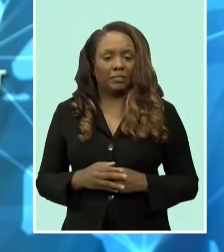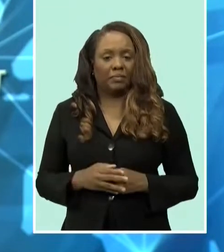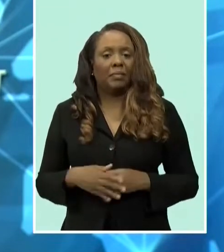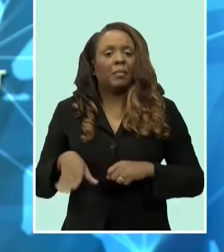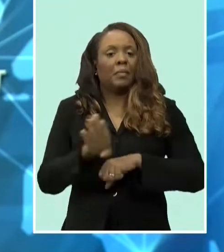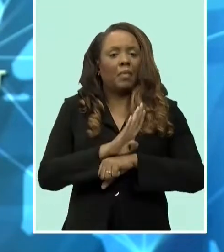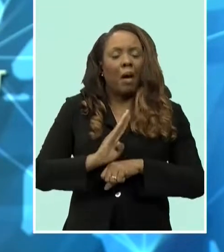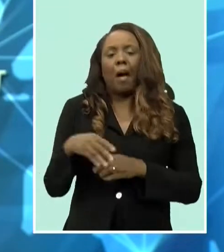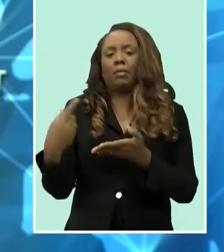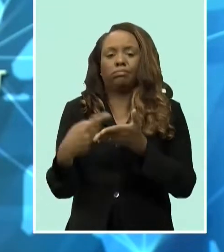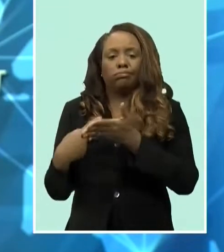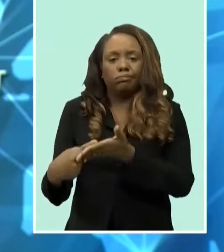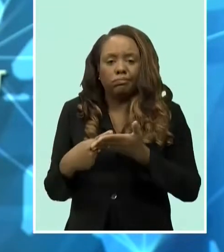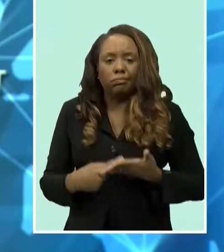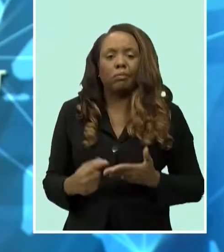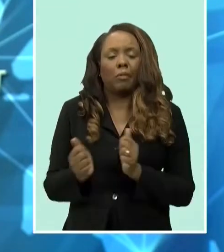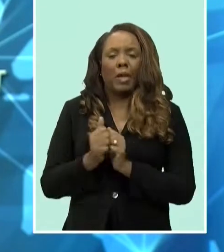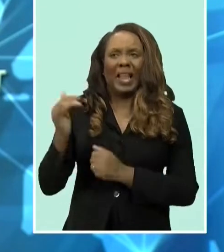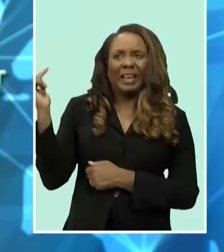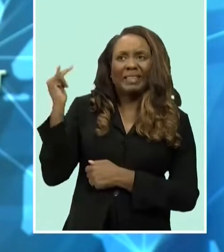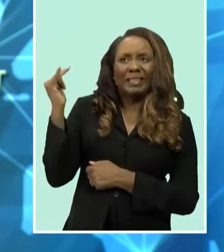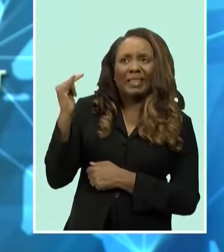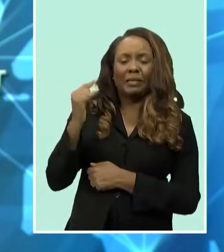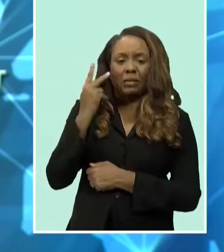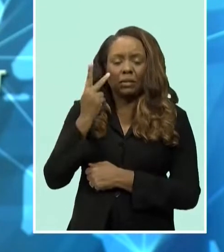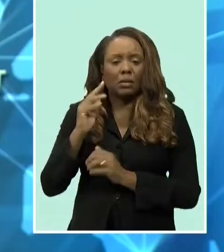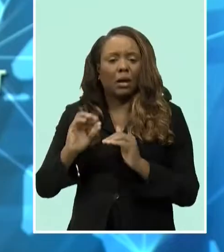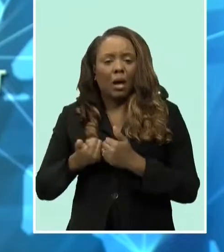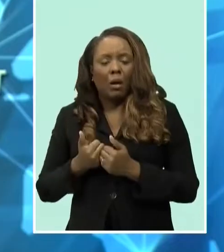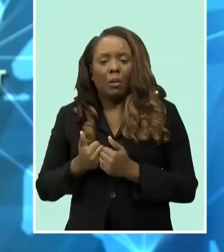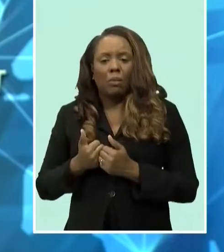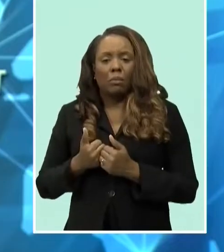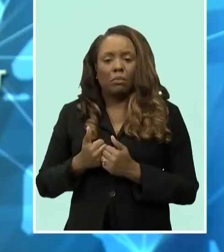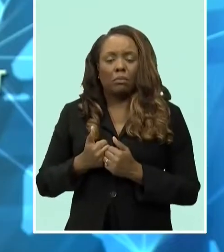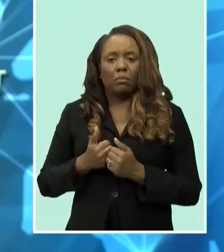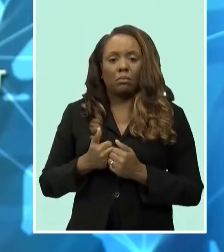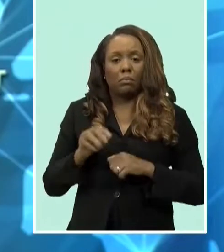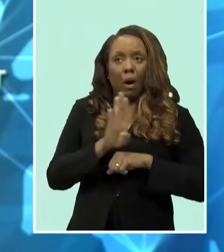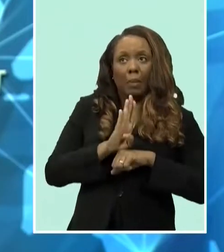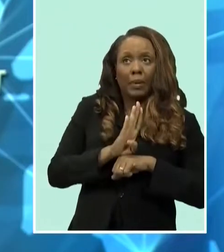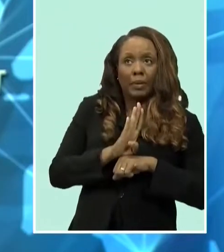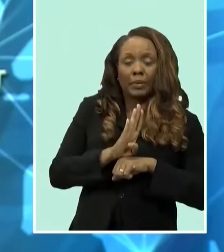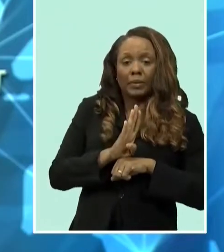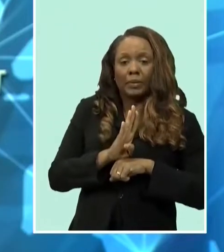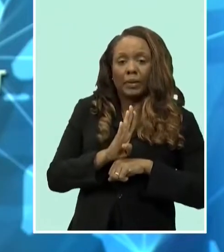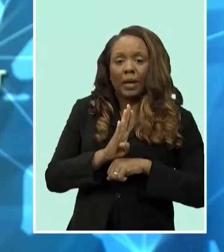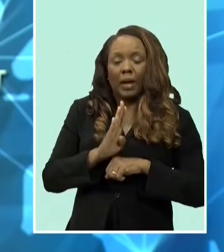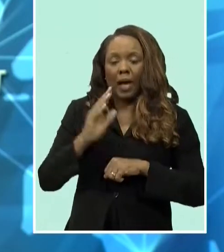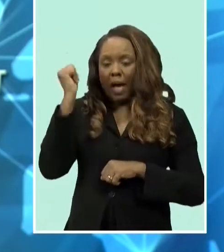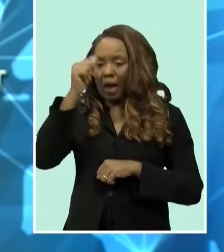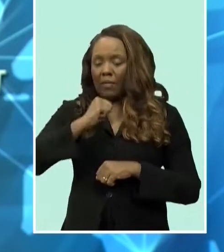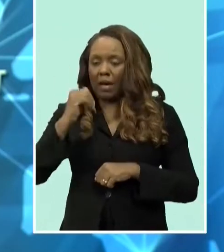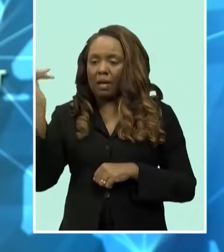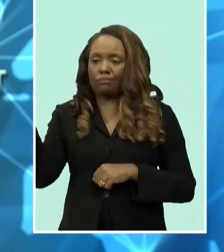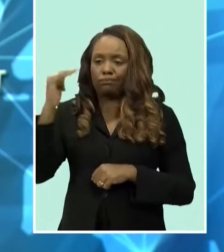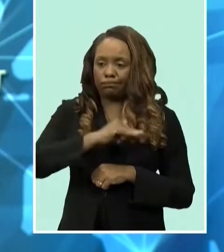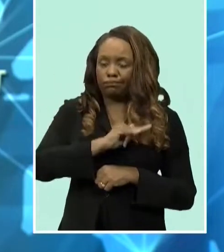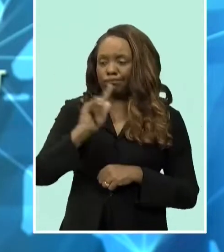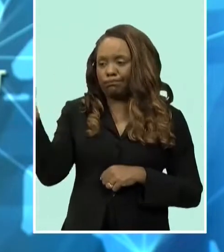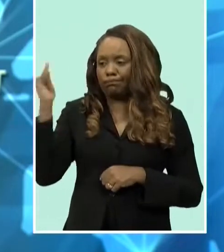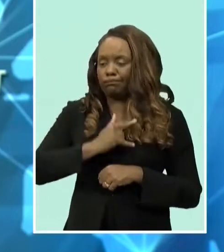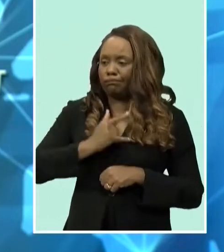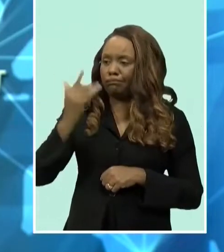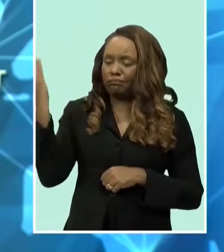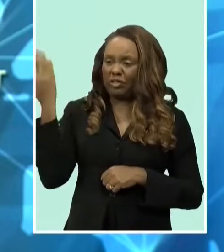with potential airline partners for a direct link between the island and Africa came from Tourism and International Transport Minister